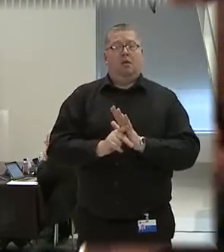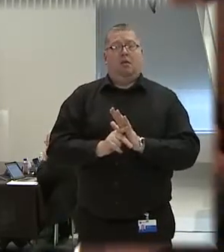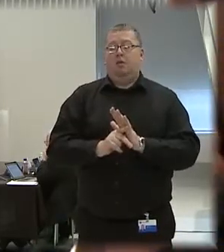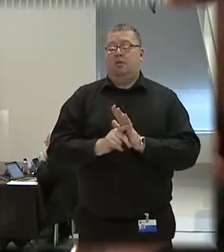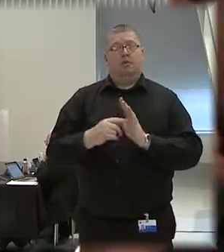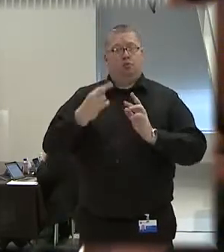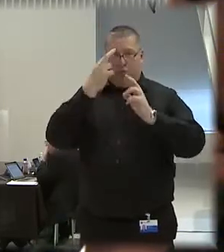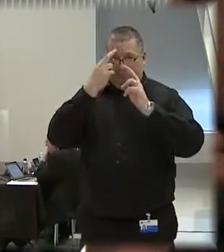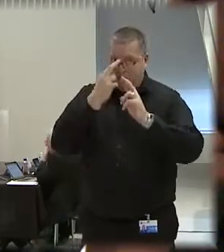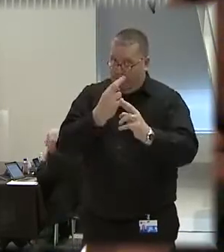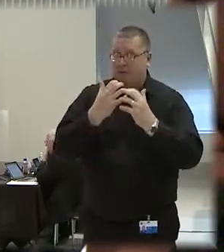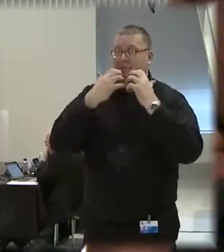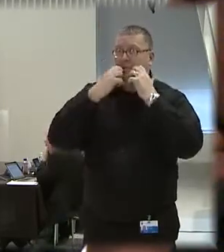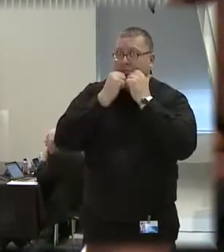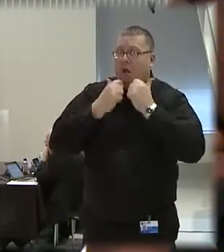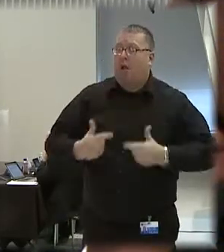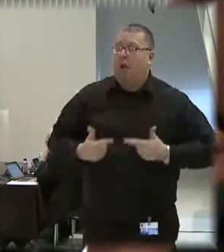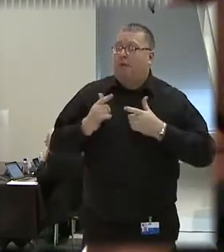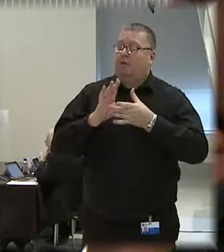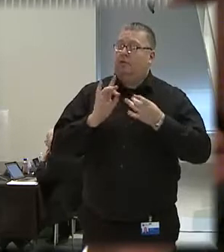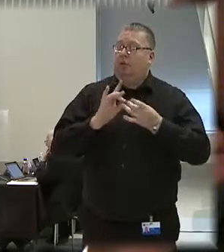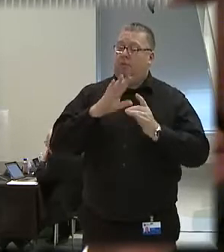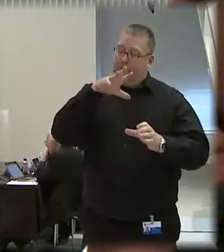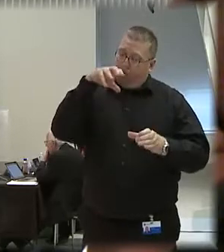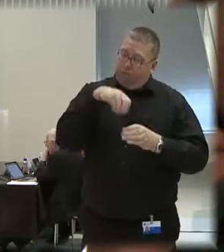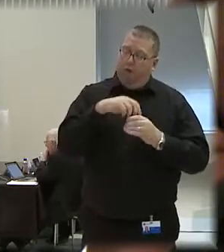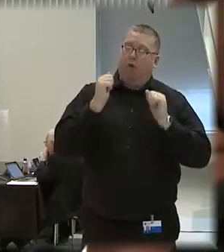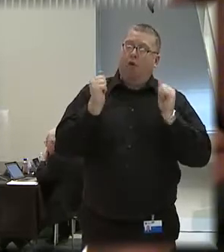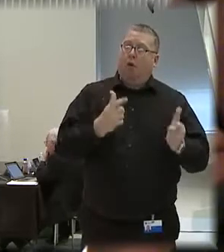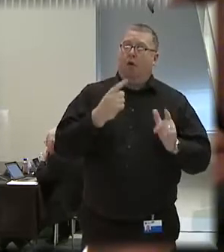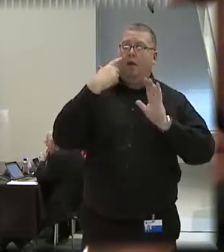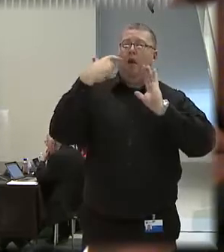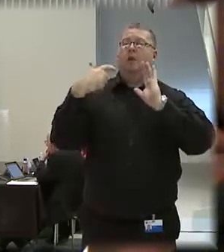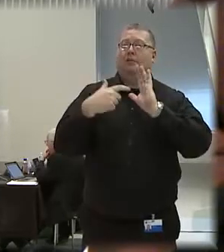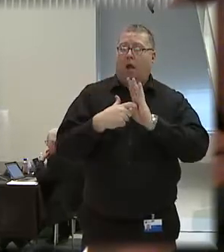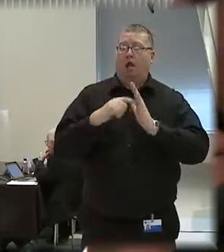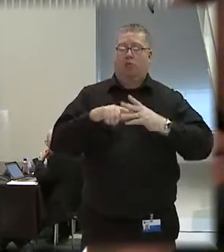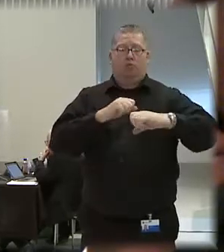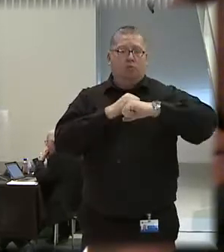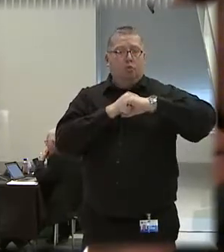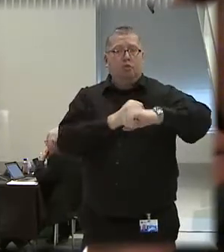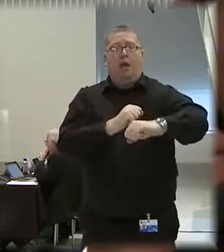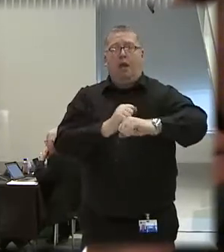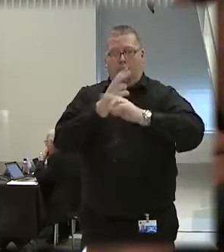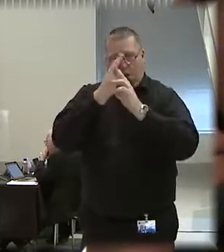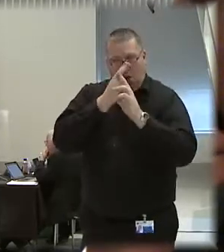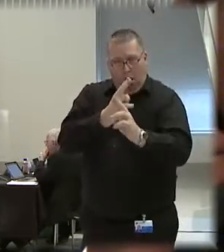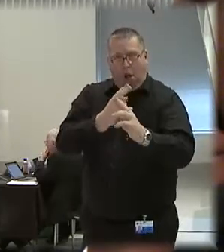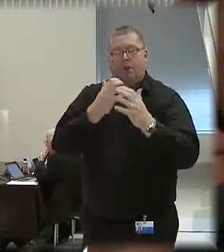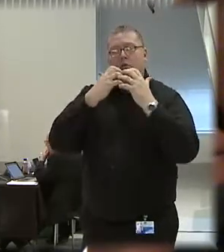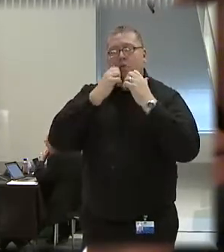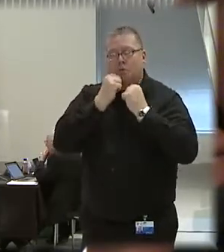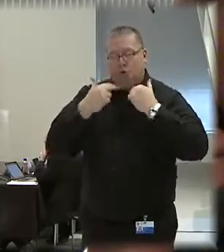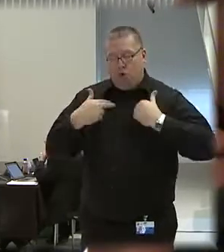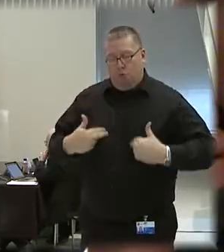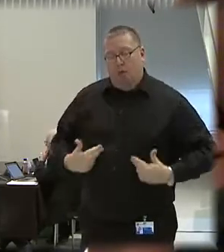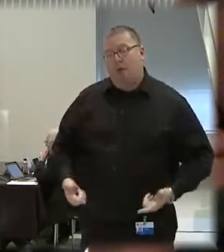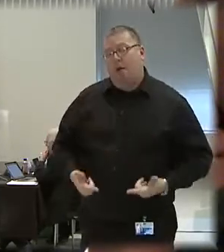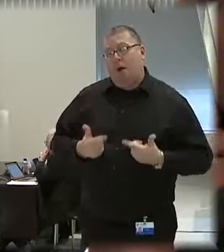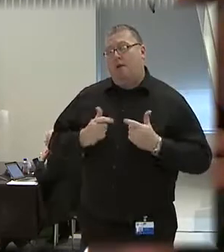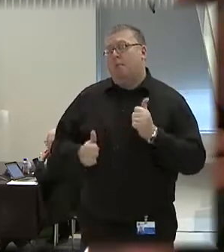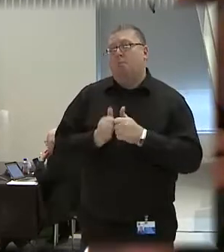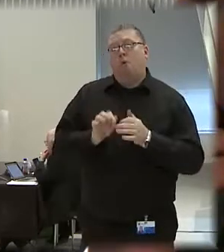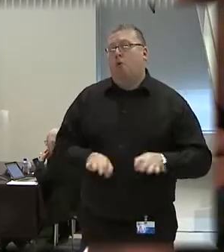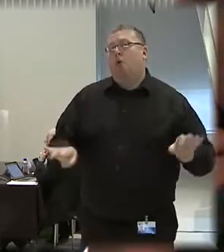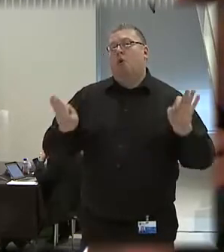life statement should be included that acknowledges the protection and reverence for human life should be paramount